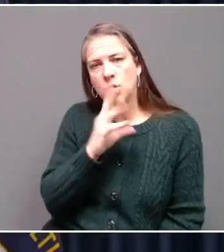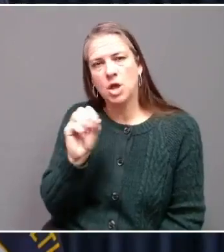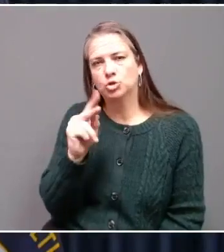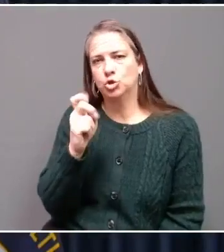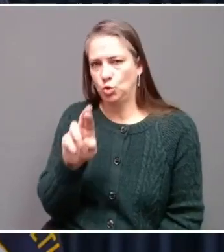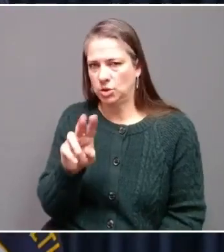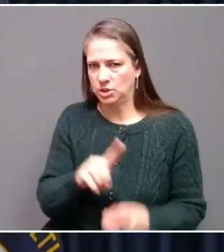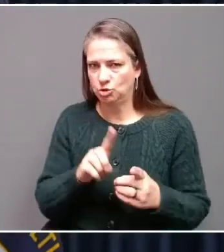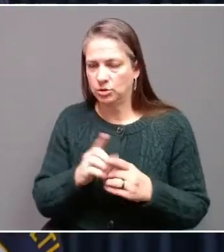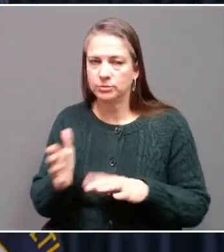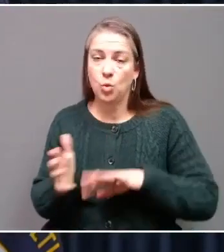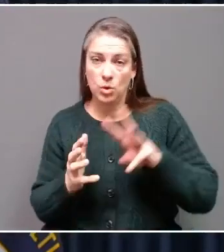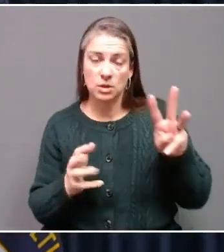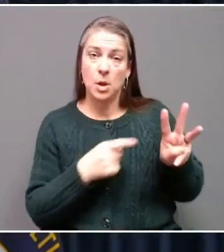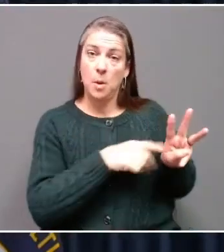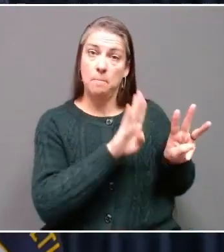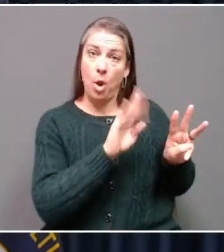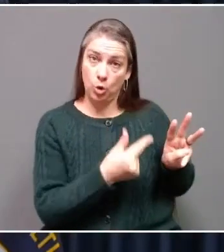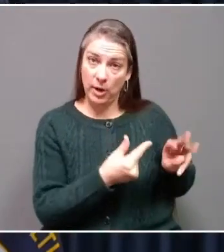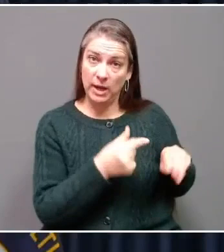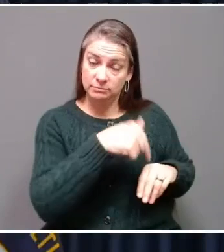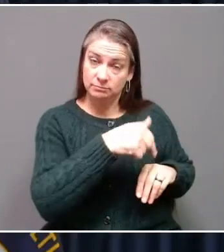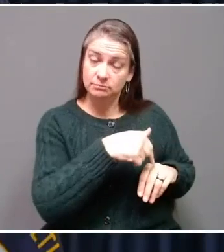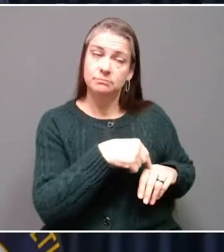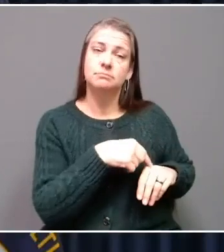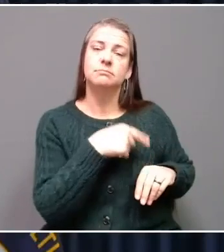Bowling Green Municipal Utilities has been approved to receive